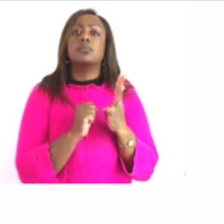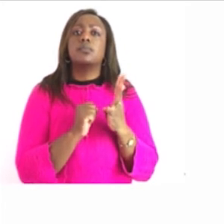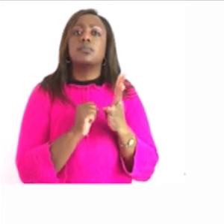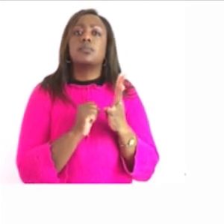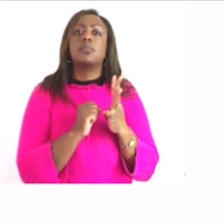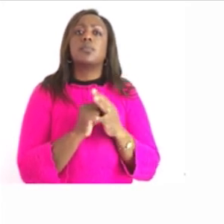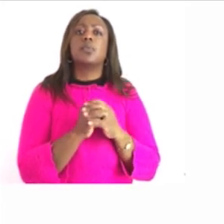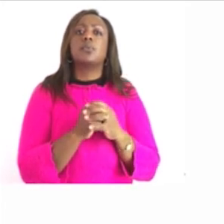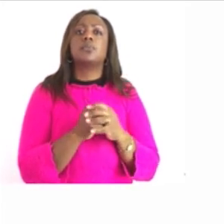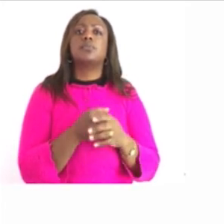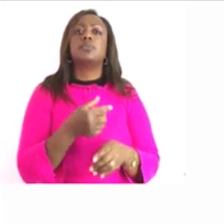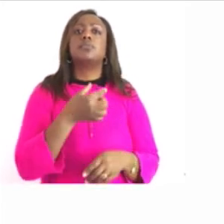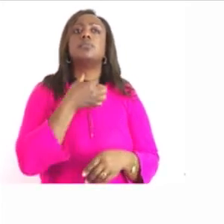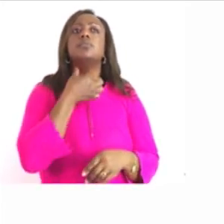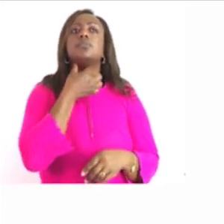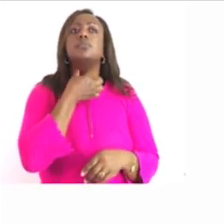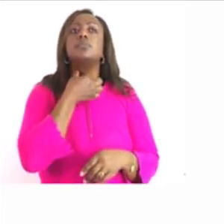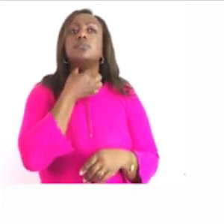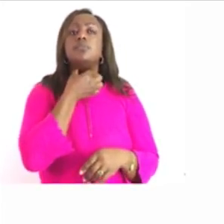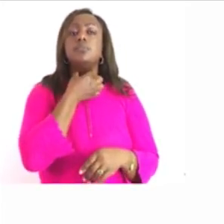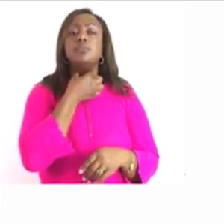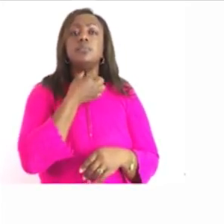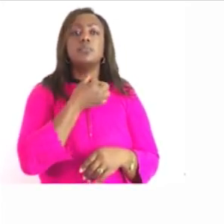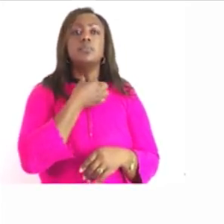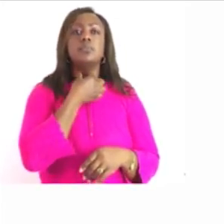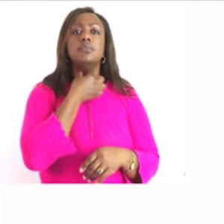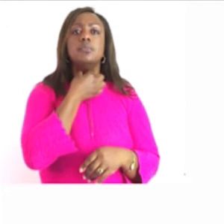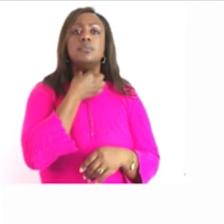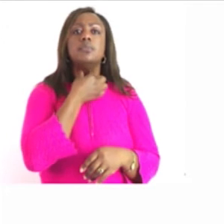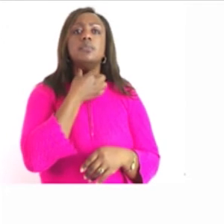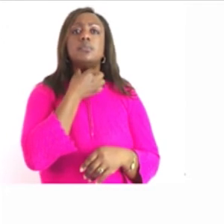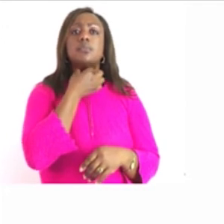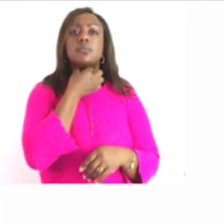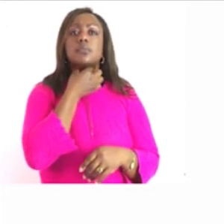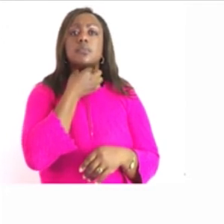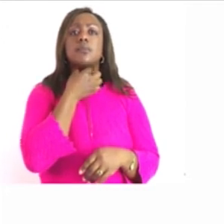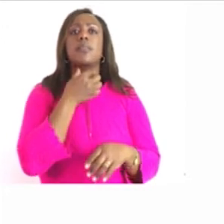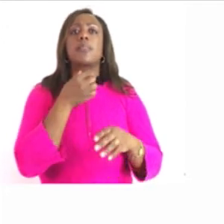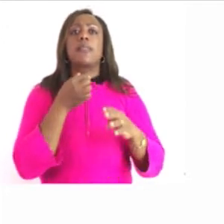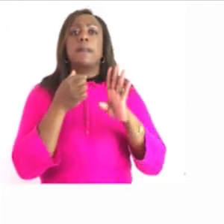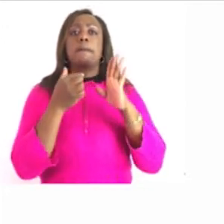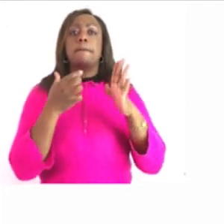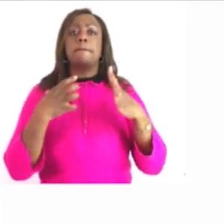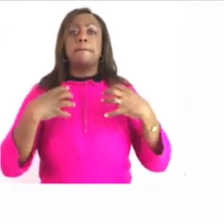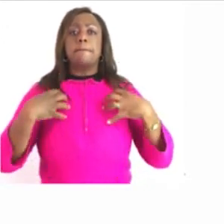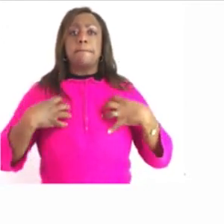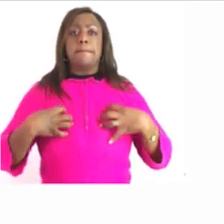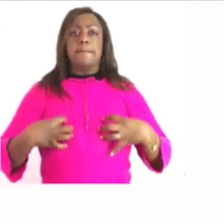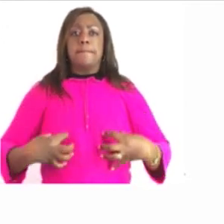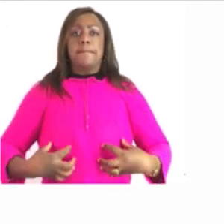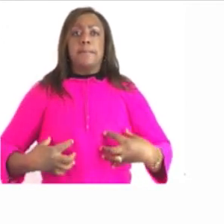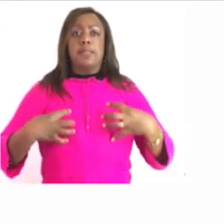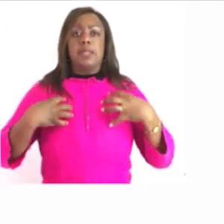Number 4, larynx, and then that one, We can also not see it, but it's between